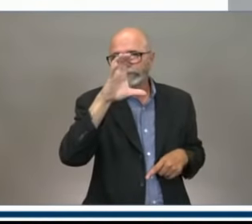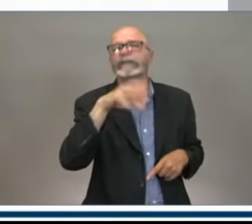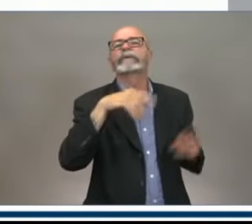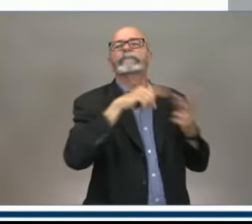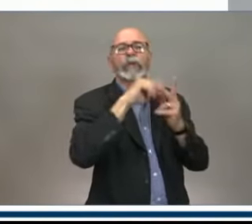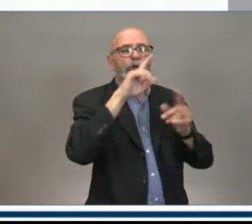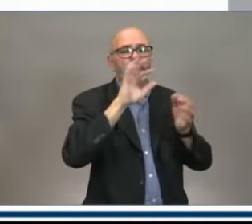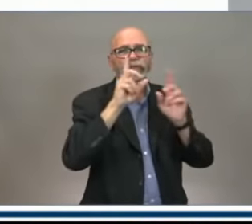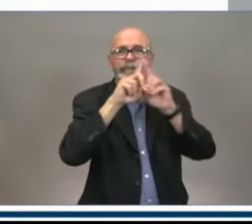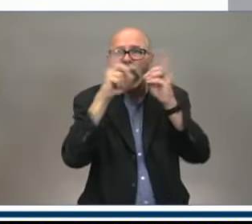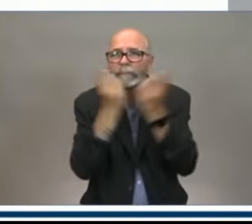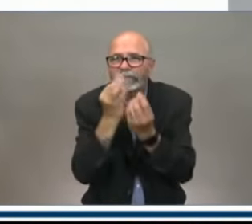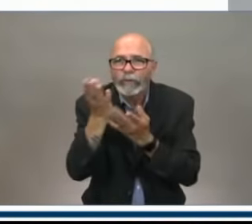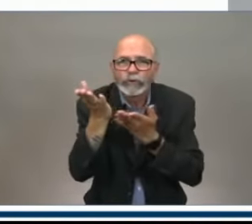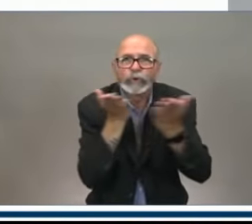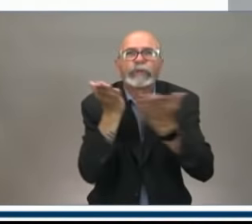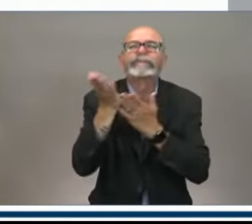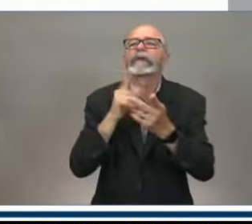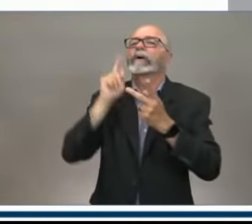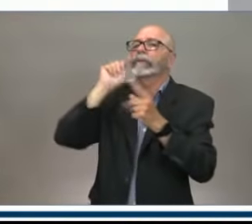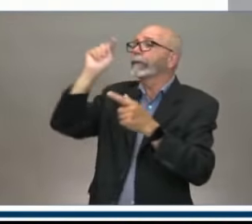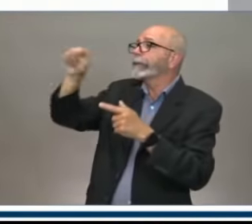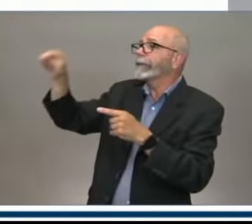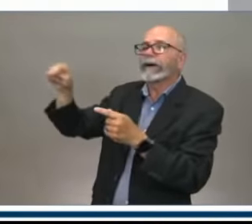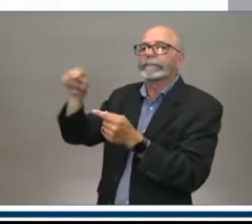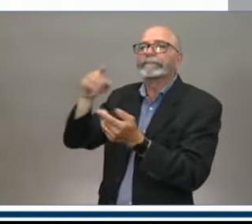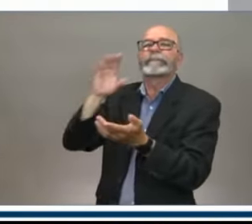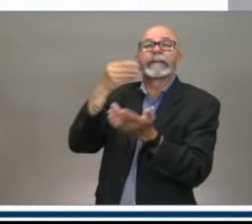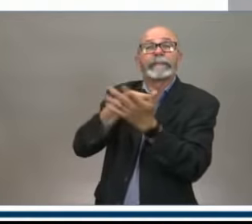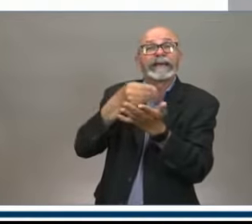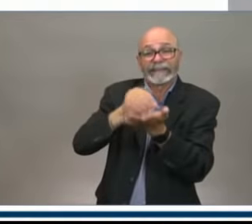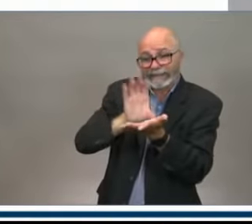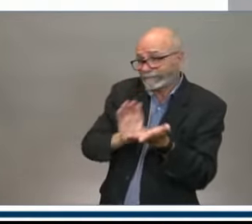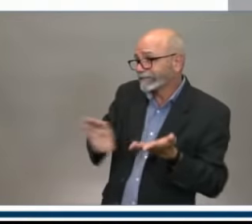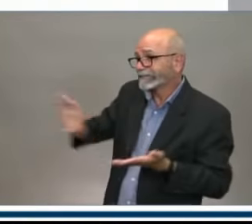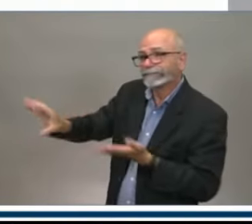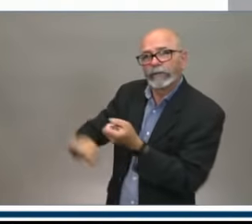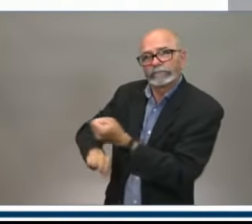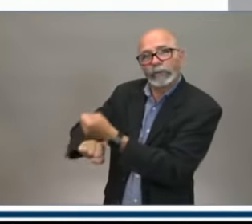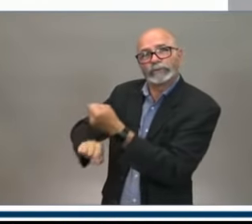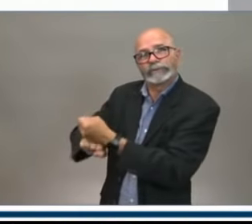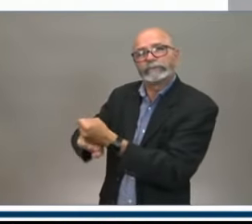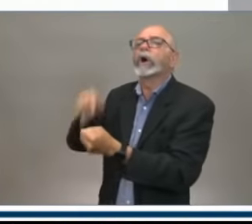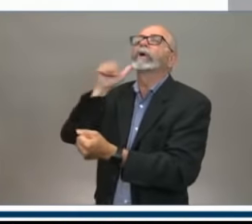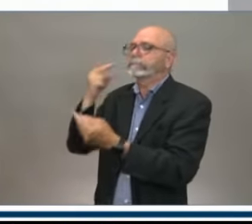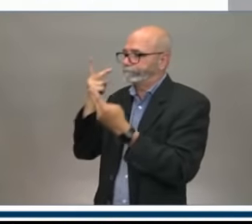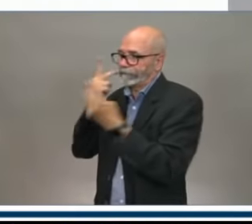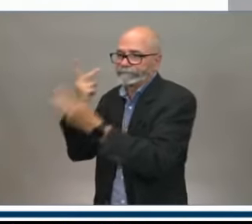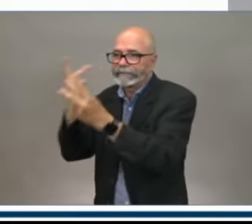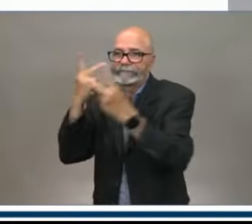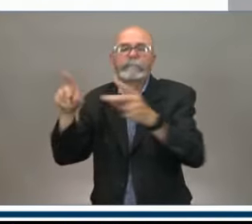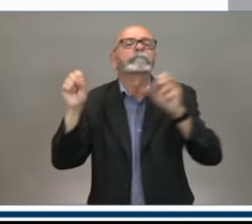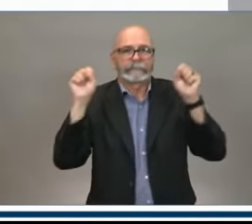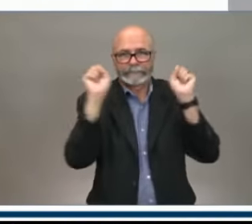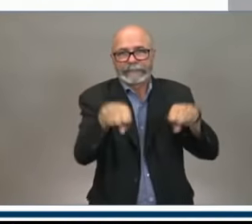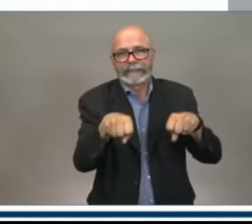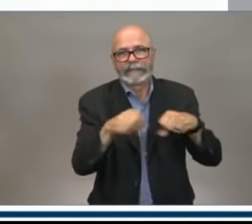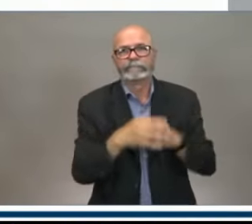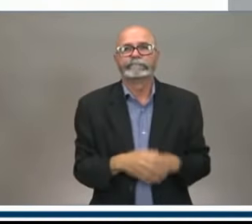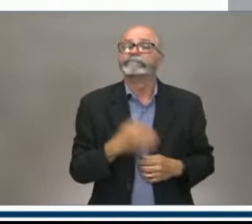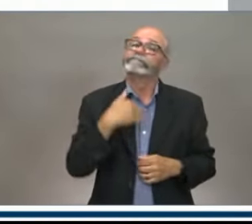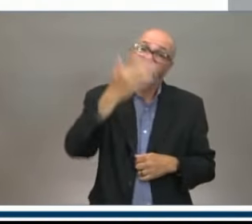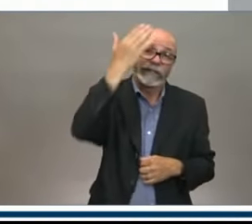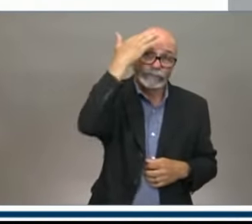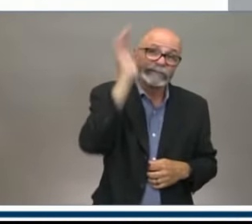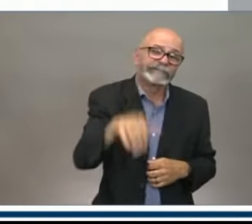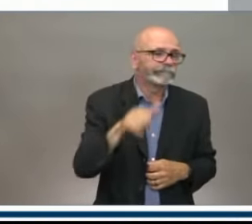Act. I know that the last few months have been particularly challenging for residents in these facilities as well as for their